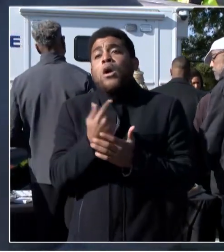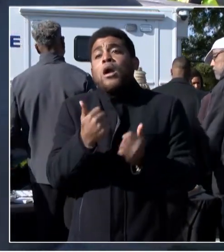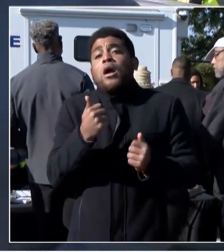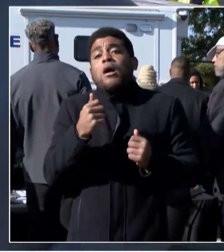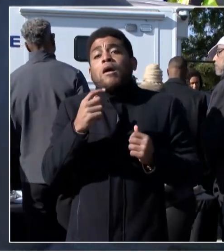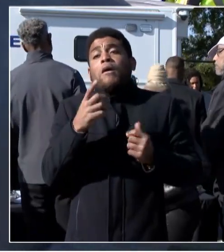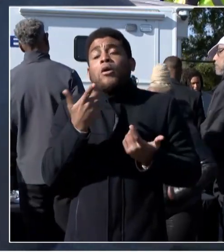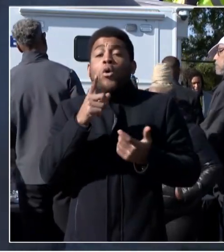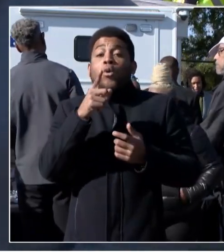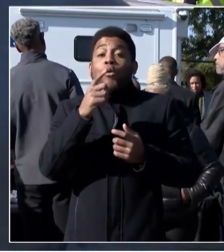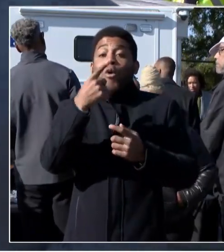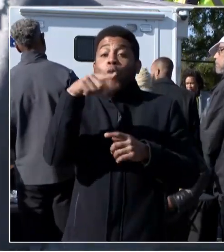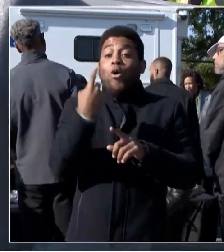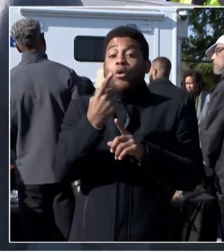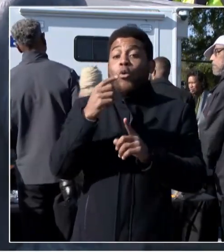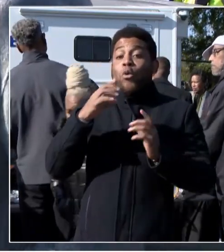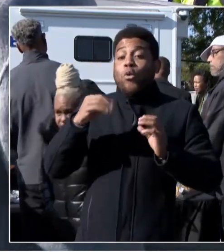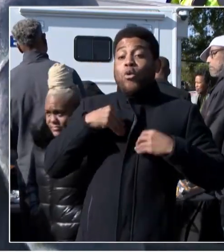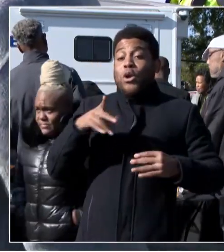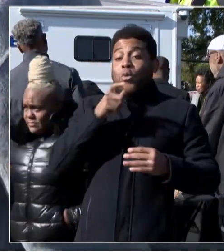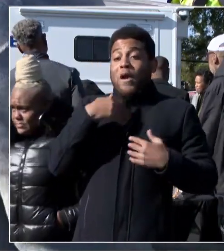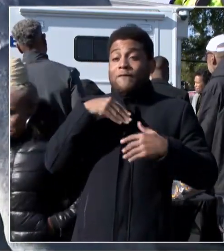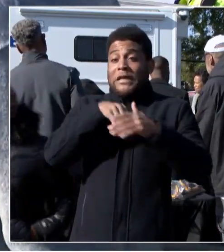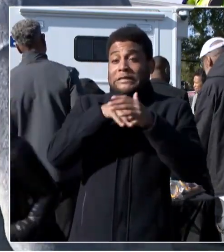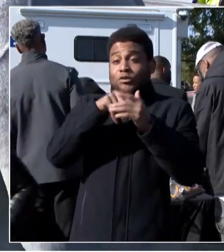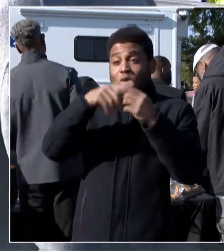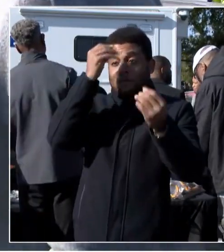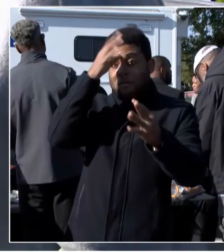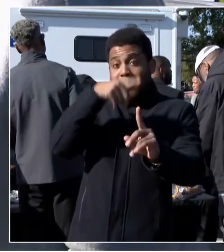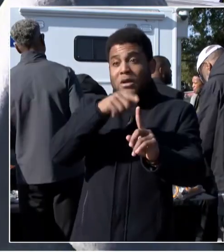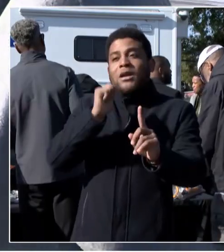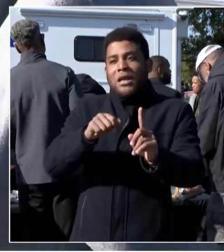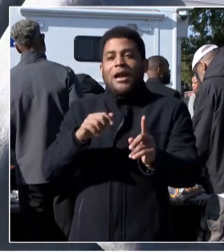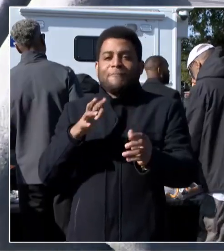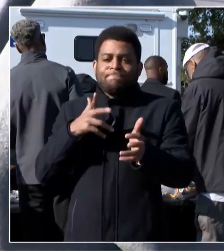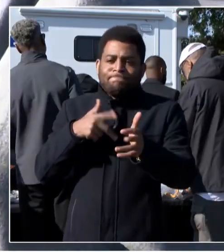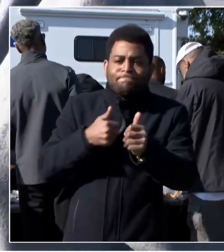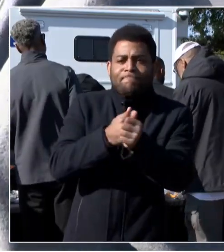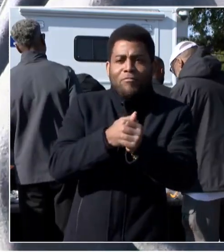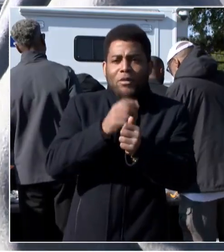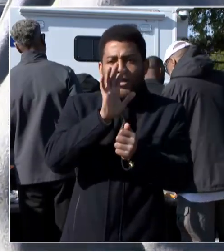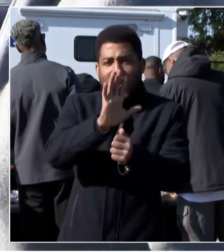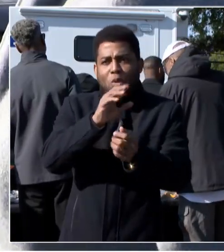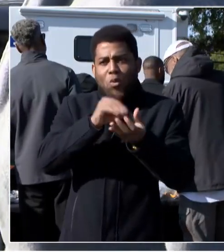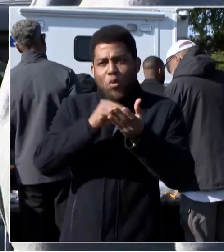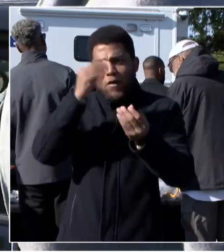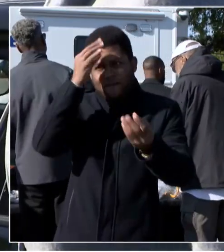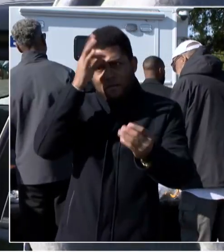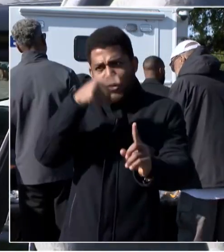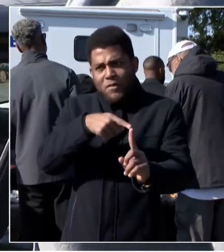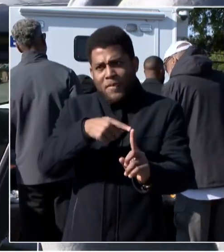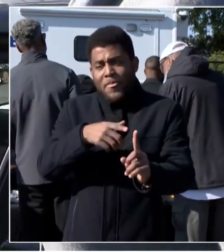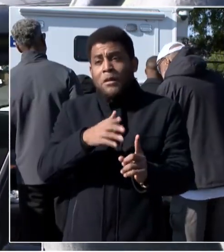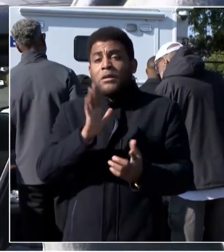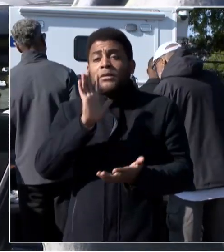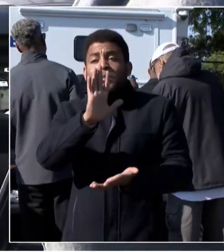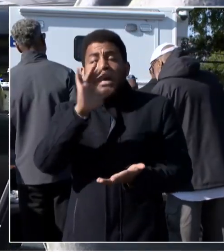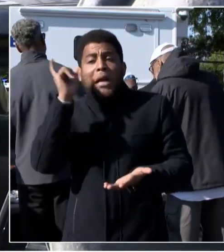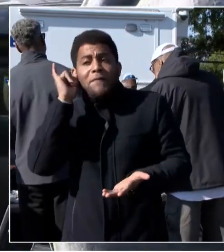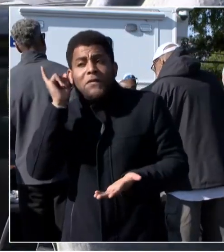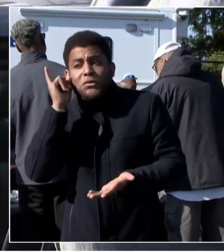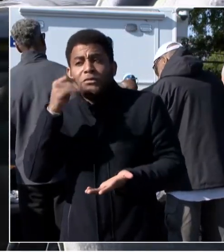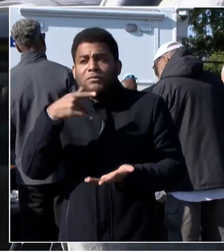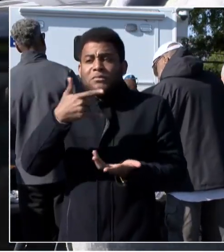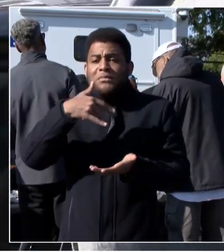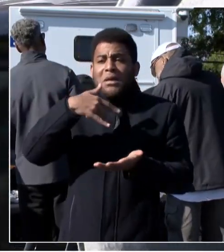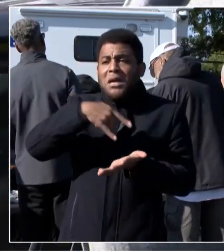have access to Okay. it. You're able to track it. It works very similar as if you misplace your Android or iPhone. You can pull it up from a different